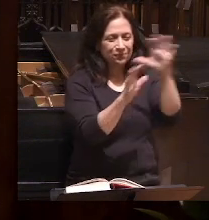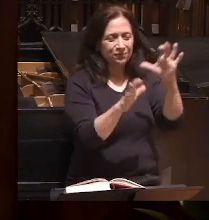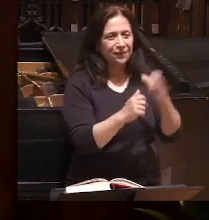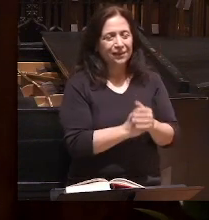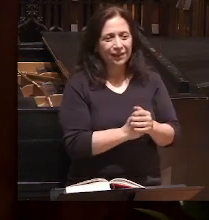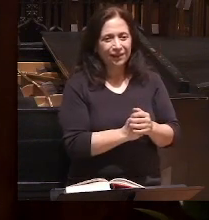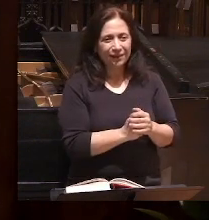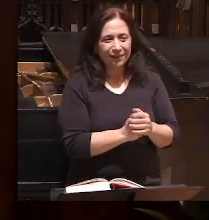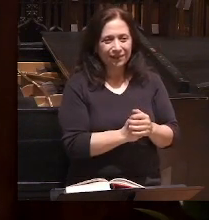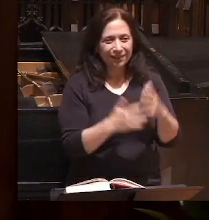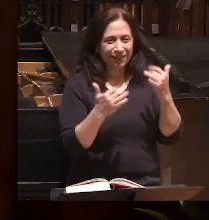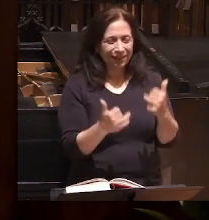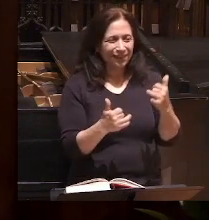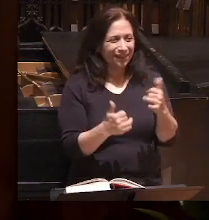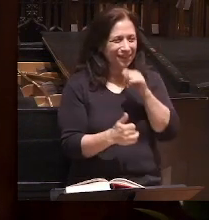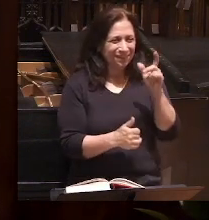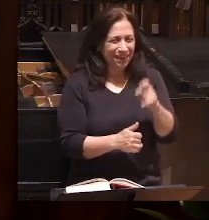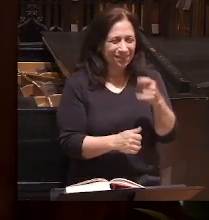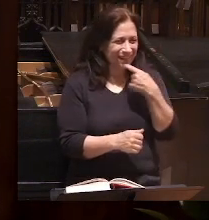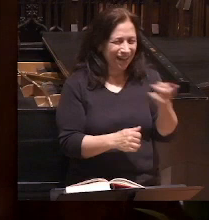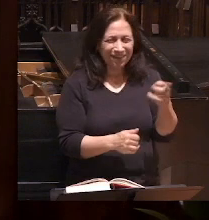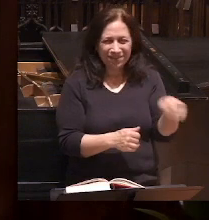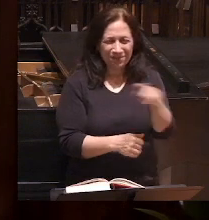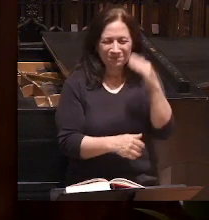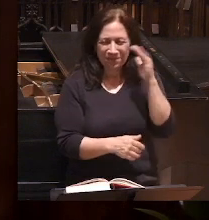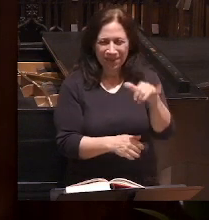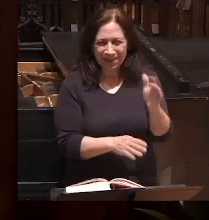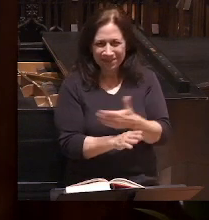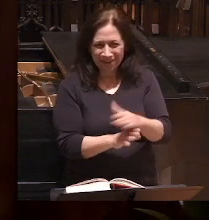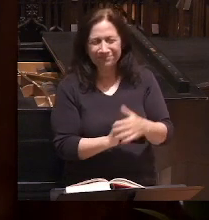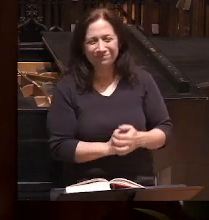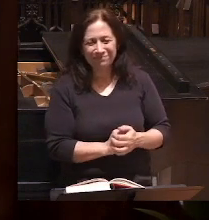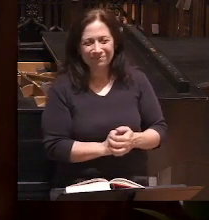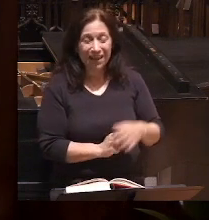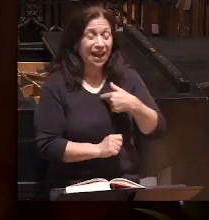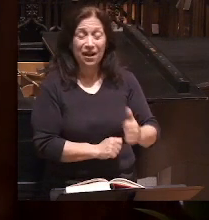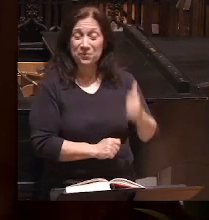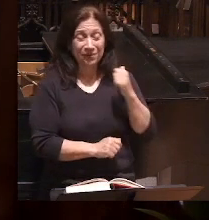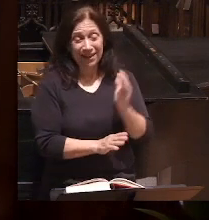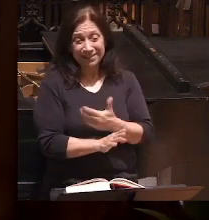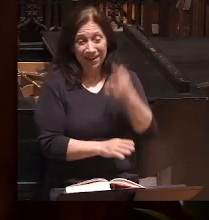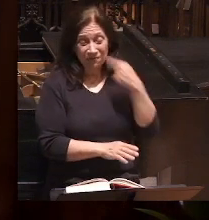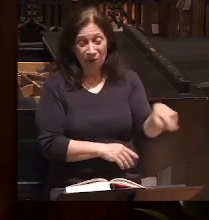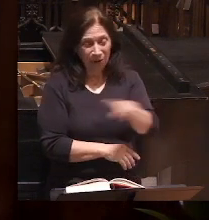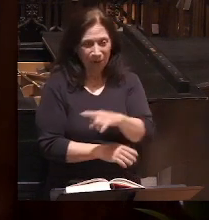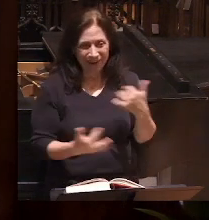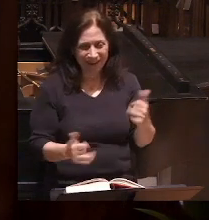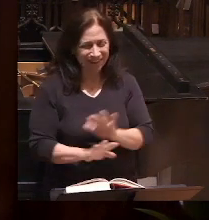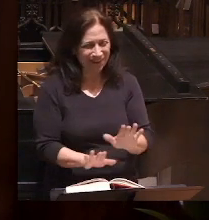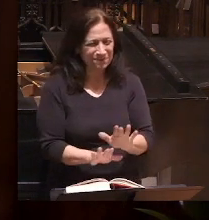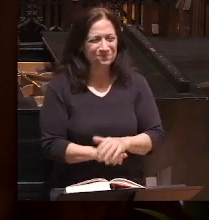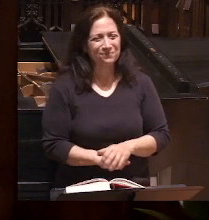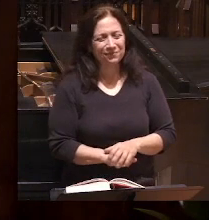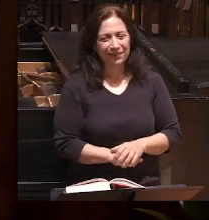now have put that into your head. I will not be singing it for you today.